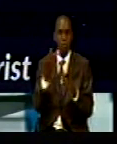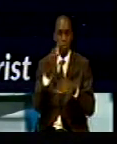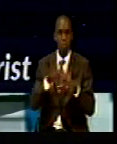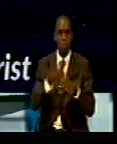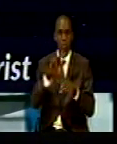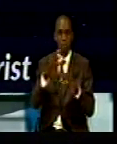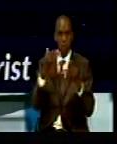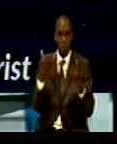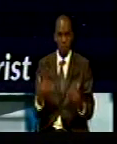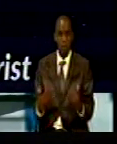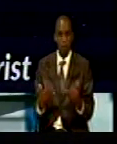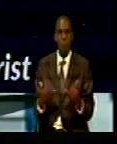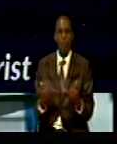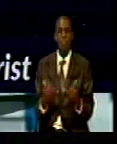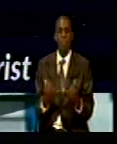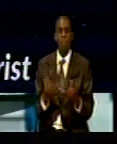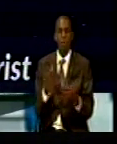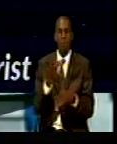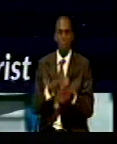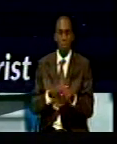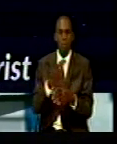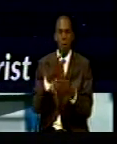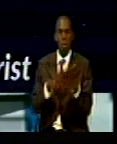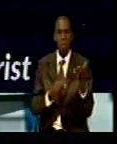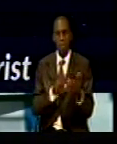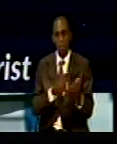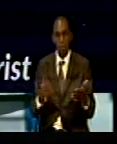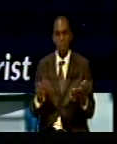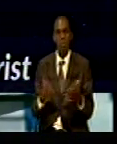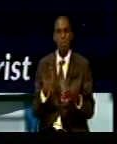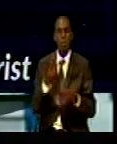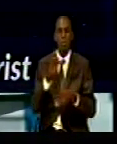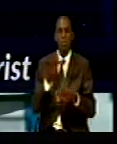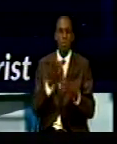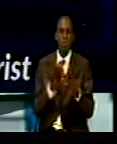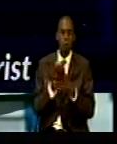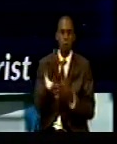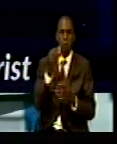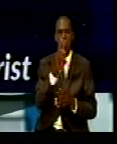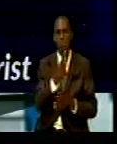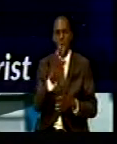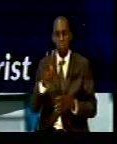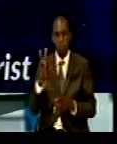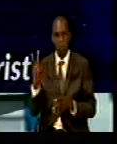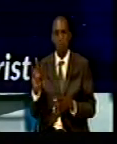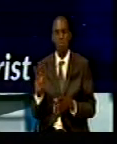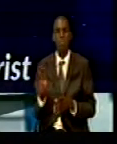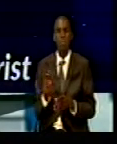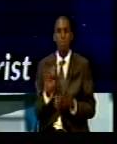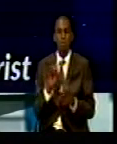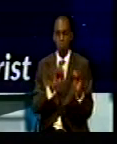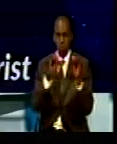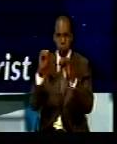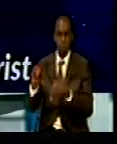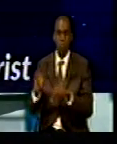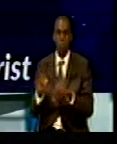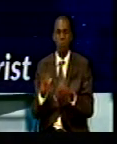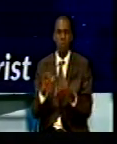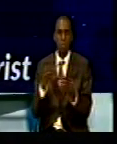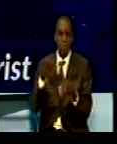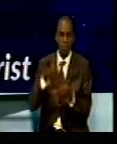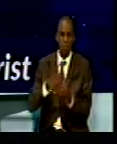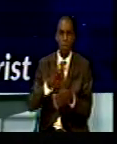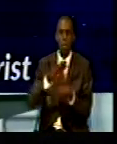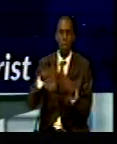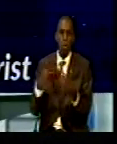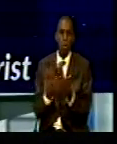phone, WhatsApp number, email, whatsoever will help us to be able to contact